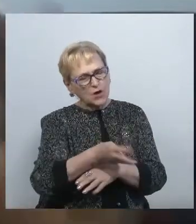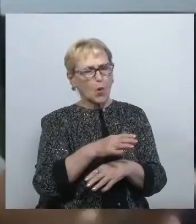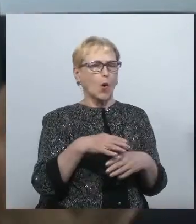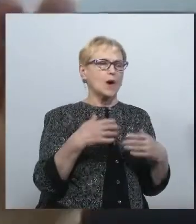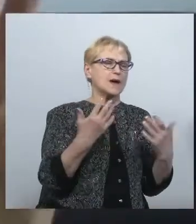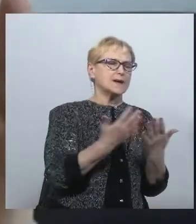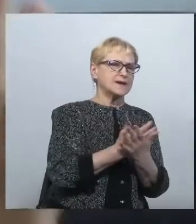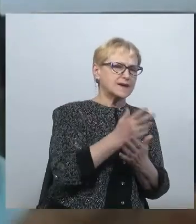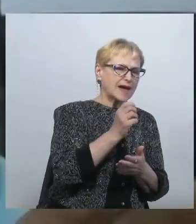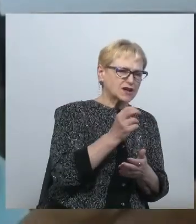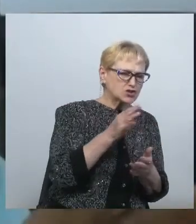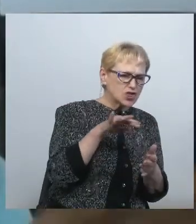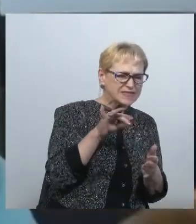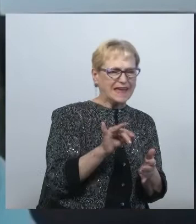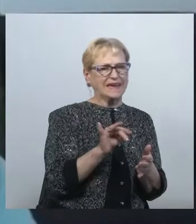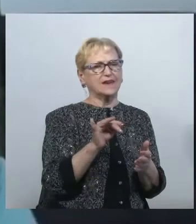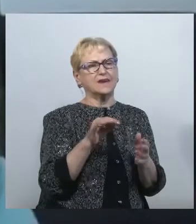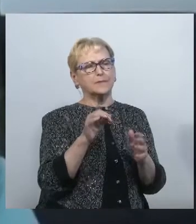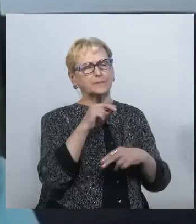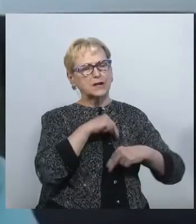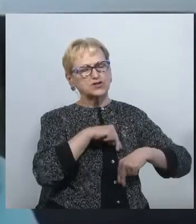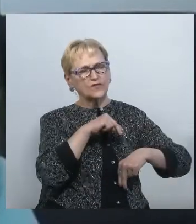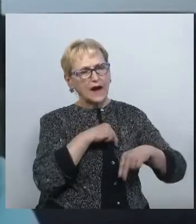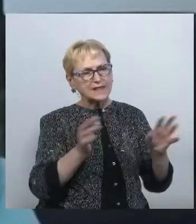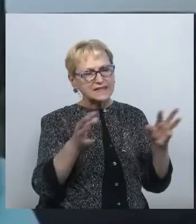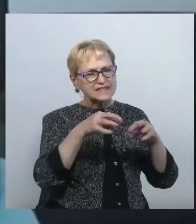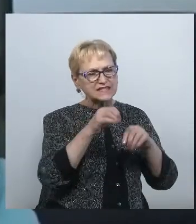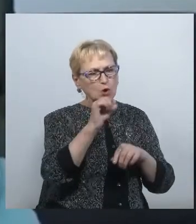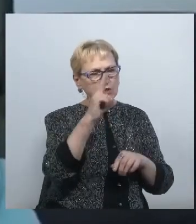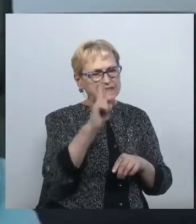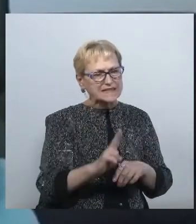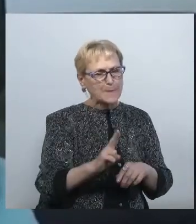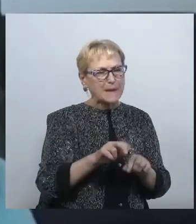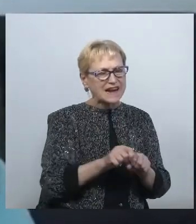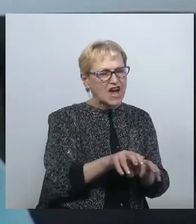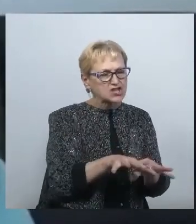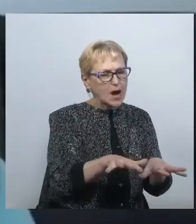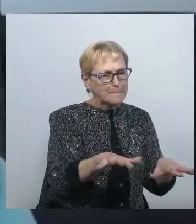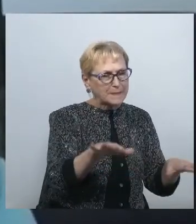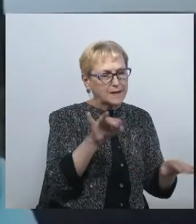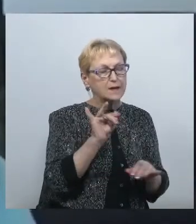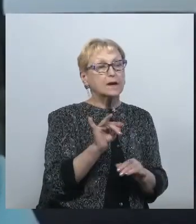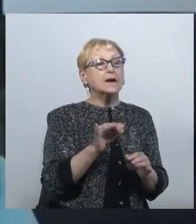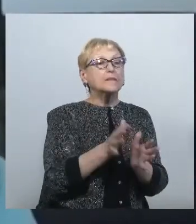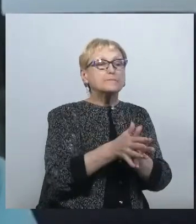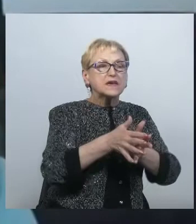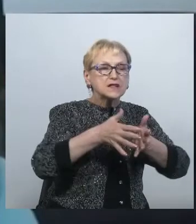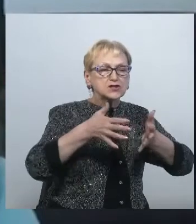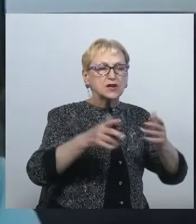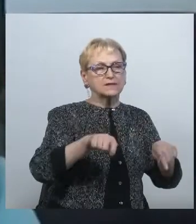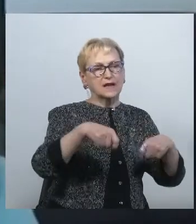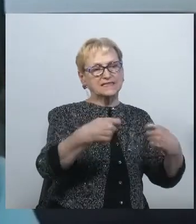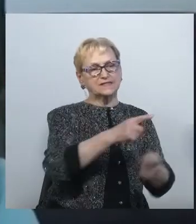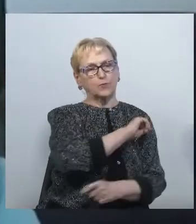signs, videos, captions, working with the social networks, all of this will provide